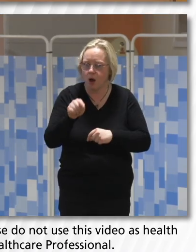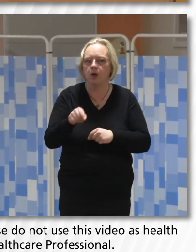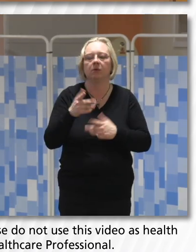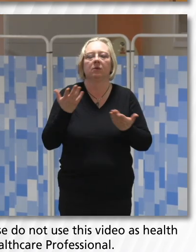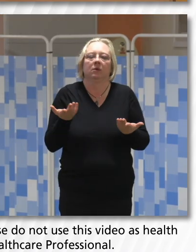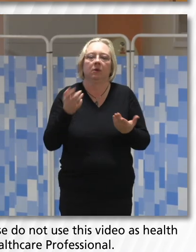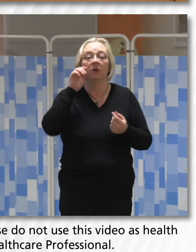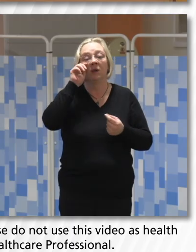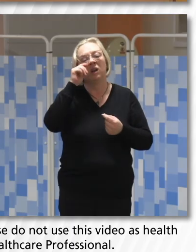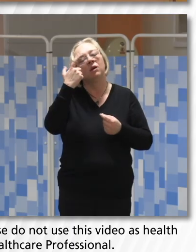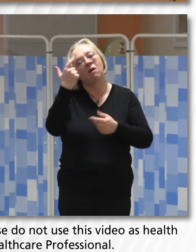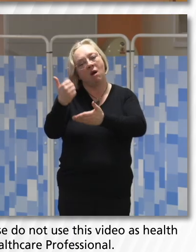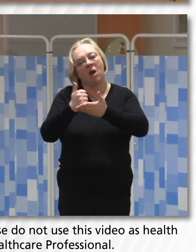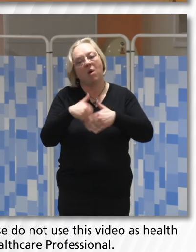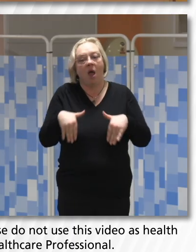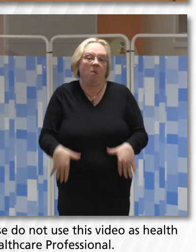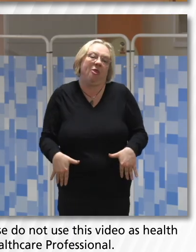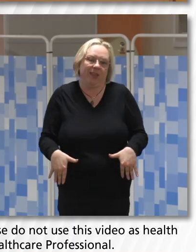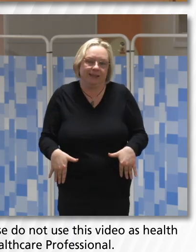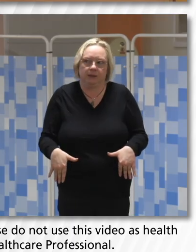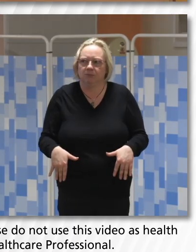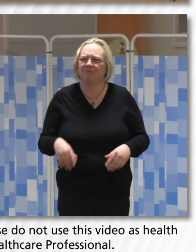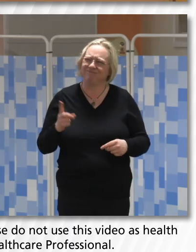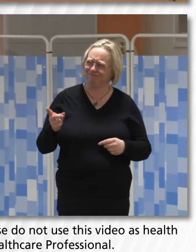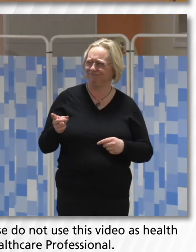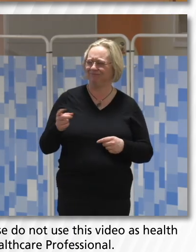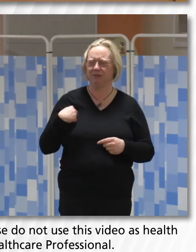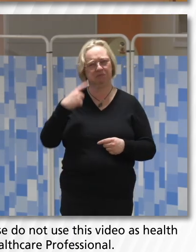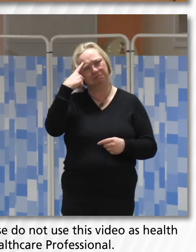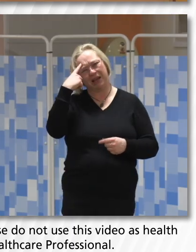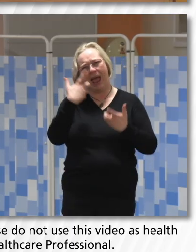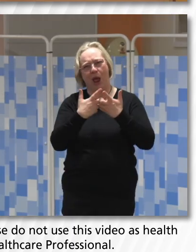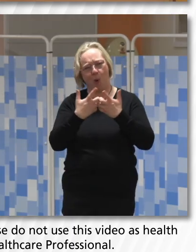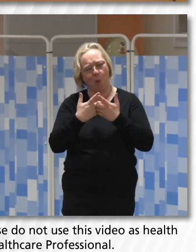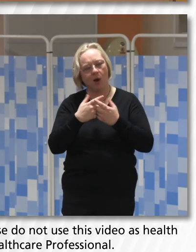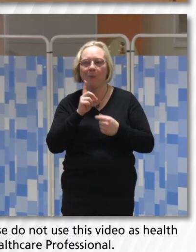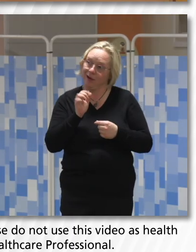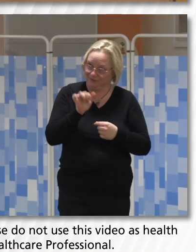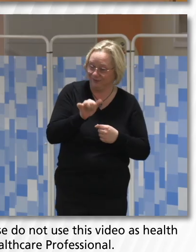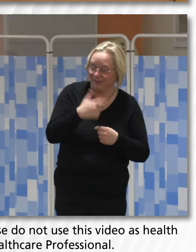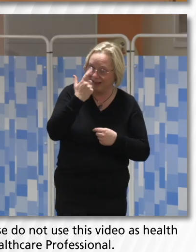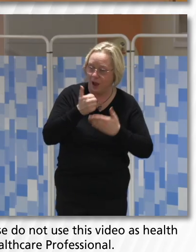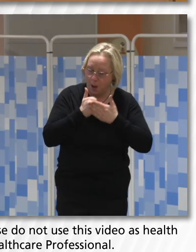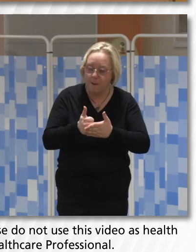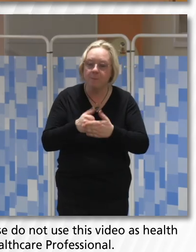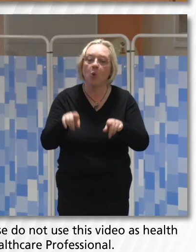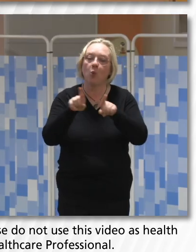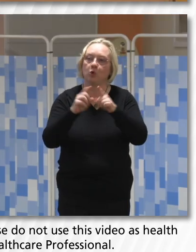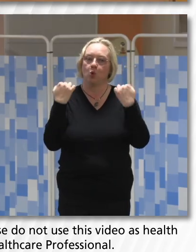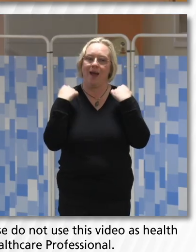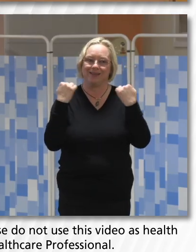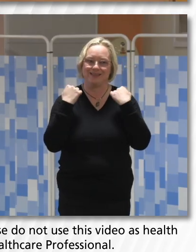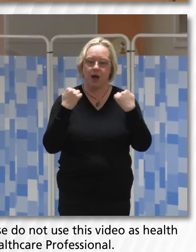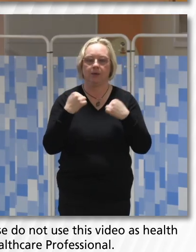They can help with apathy, which you would think that's kind of hard. And actually, exercise can help a bit with apathy. But the OTs are